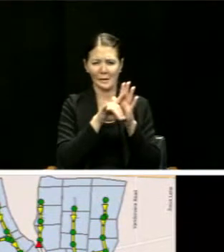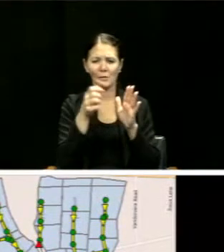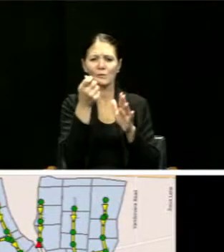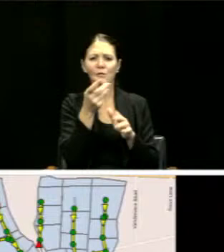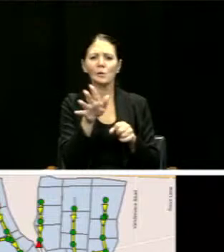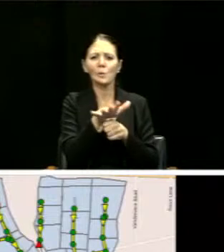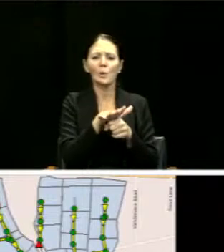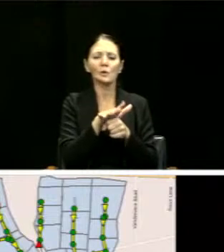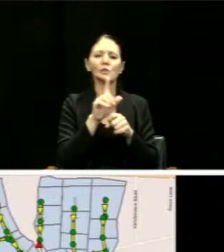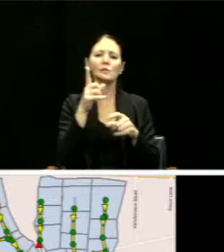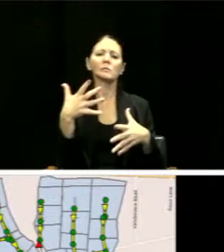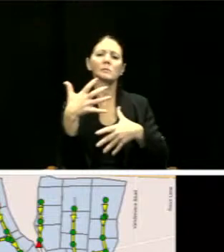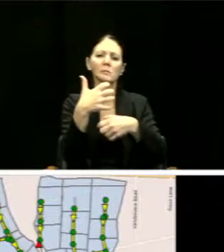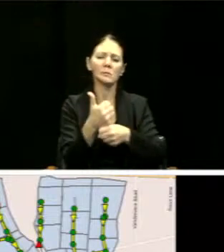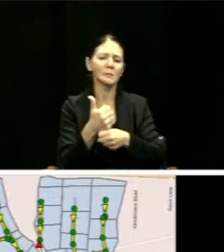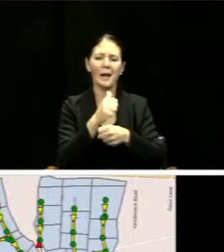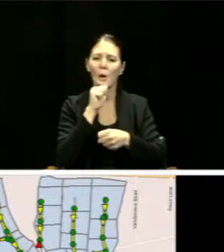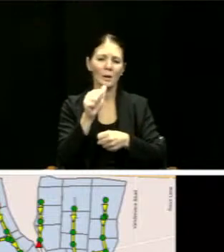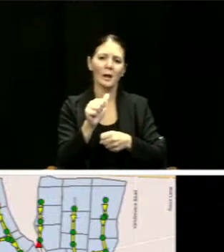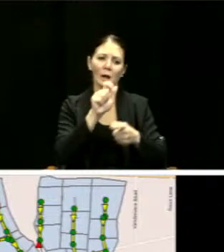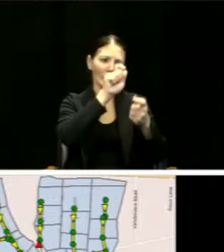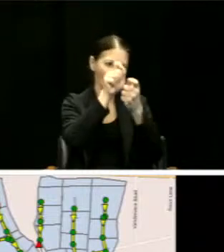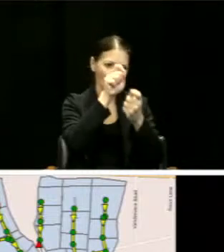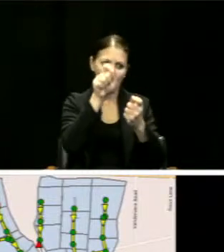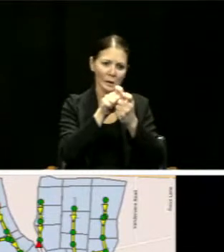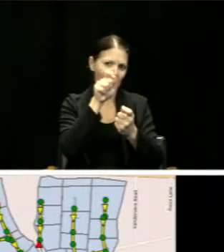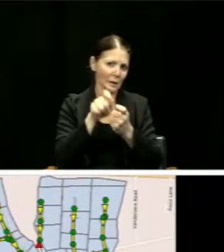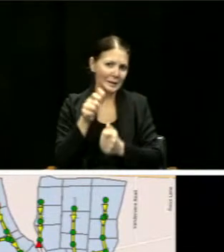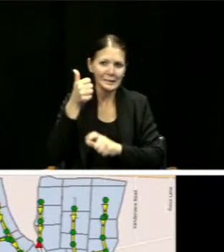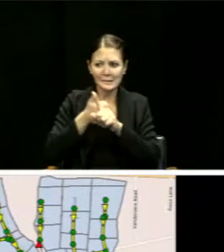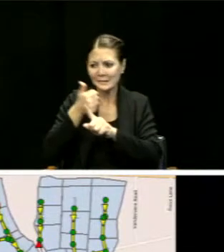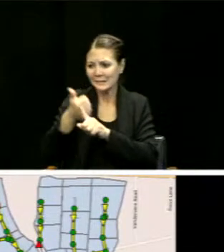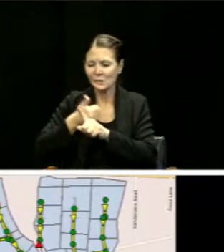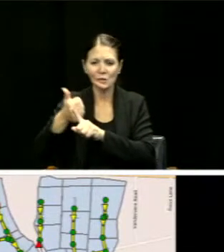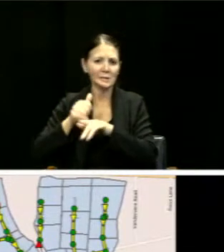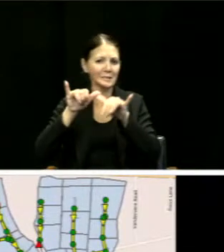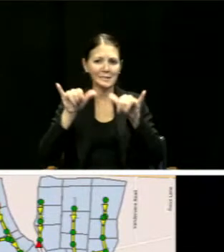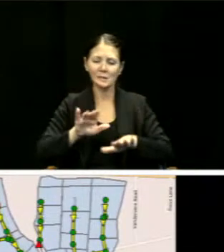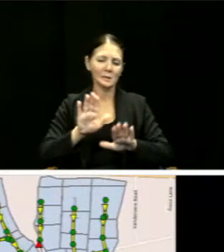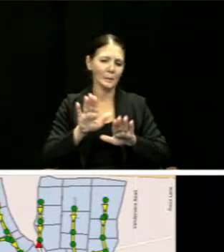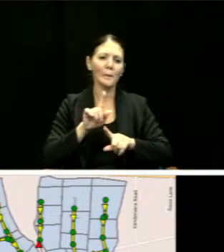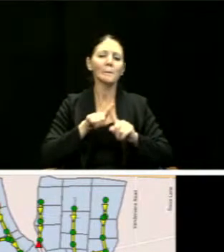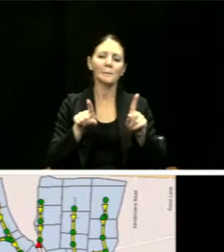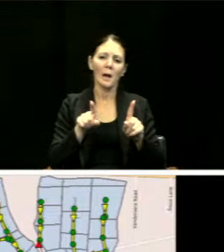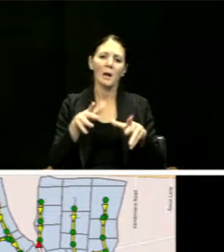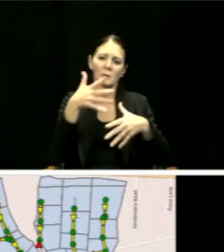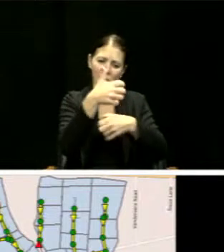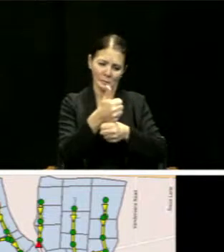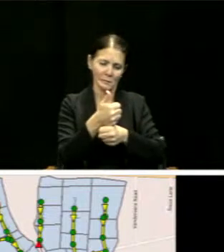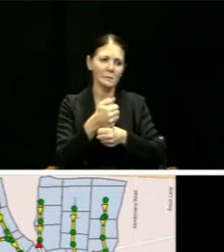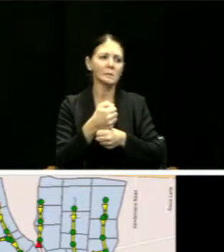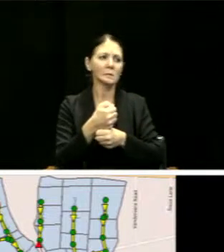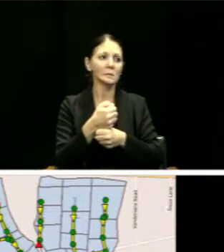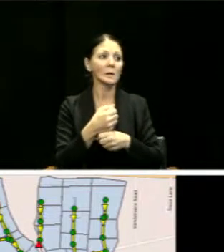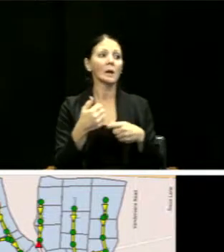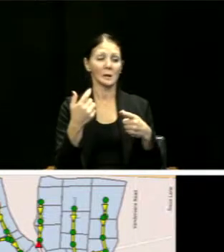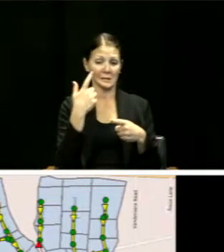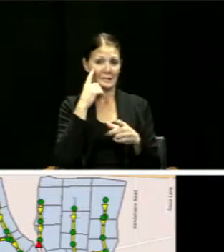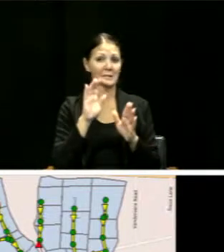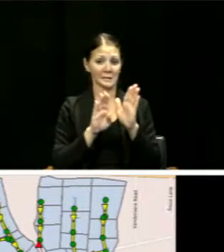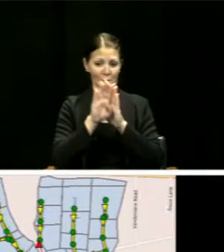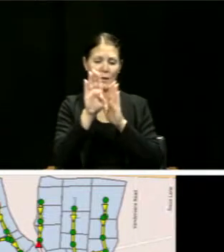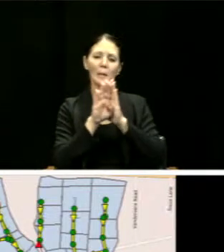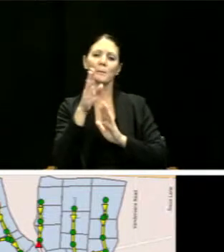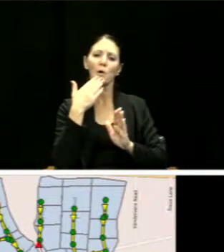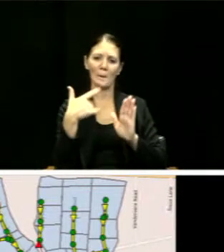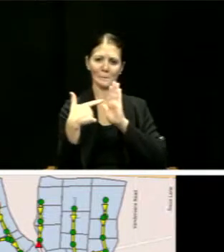to kind of give you an overview. I'm not going to go over all of the drainage systems, but what we did do is we did develop a drainage